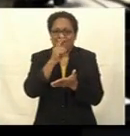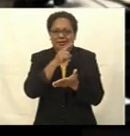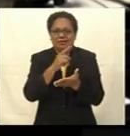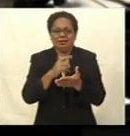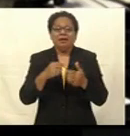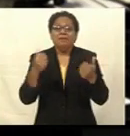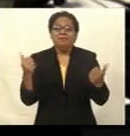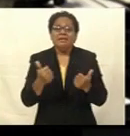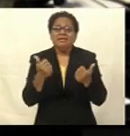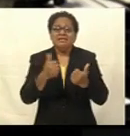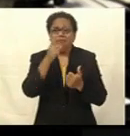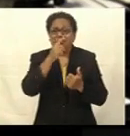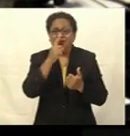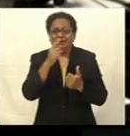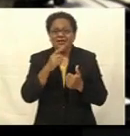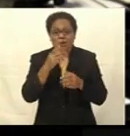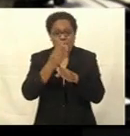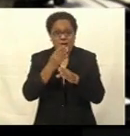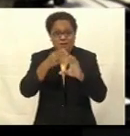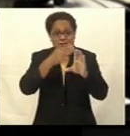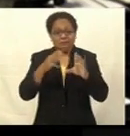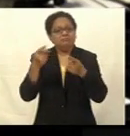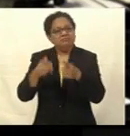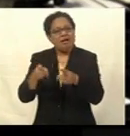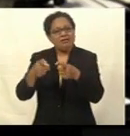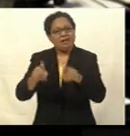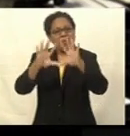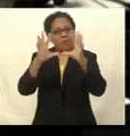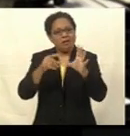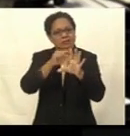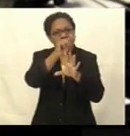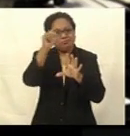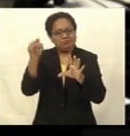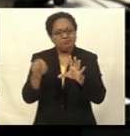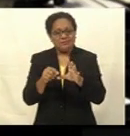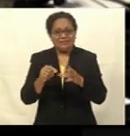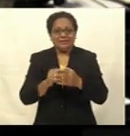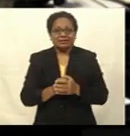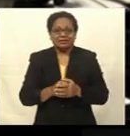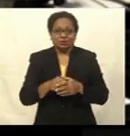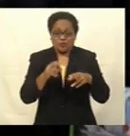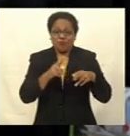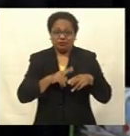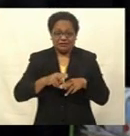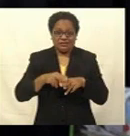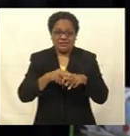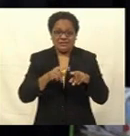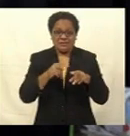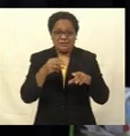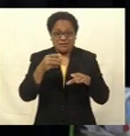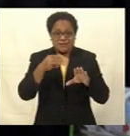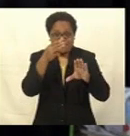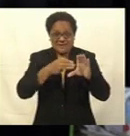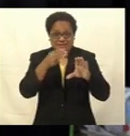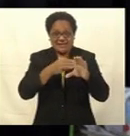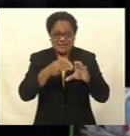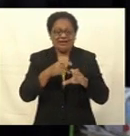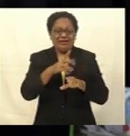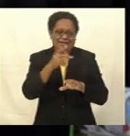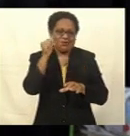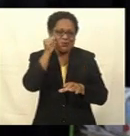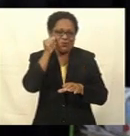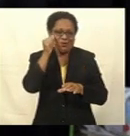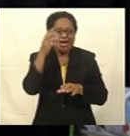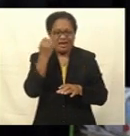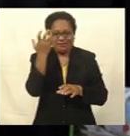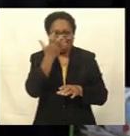from reporting on the COVID-19 pandemic, a risk the Fiji media is not exempted from. The journalists are they're taking risks,